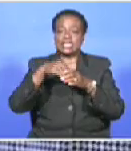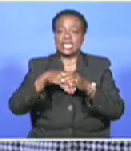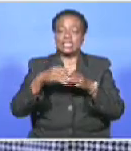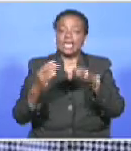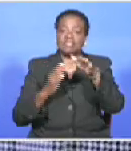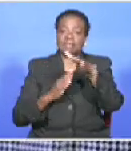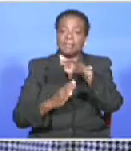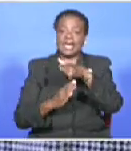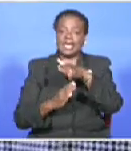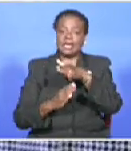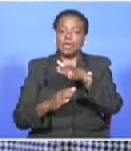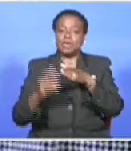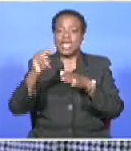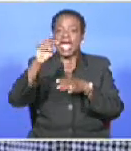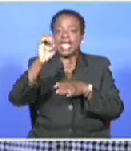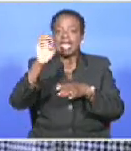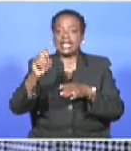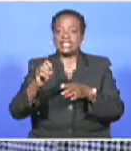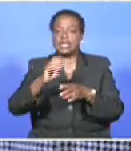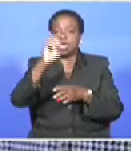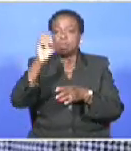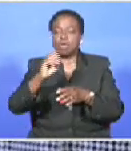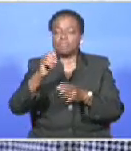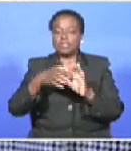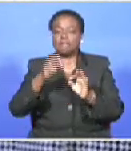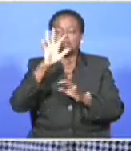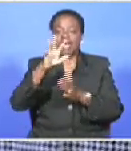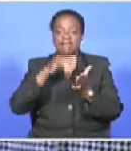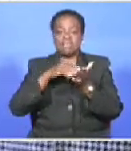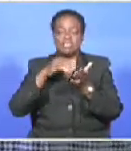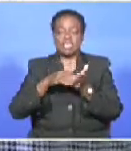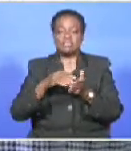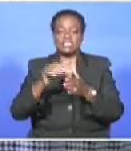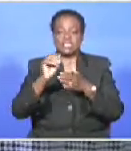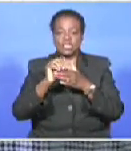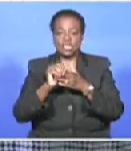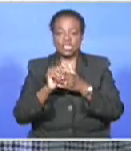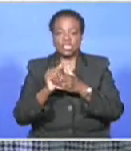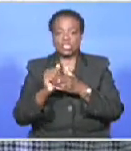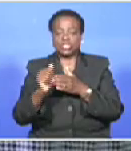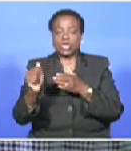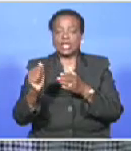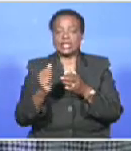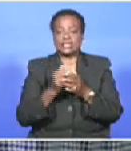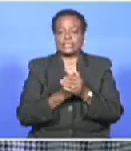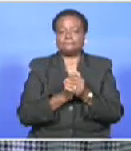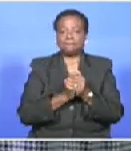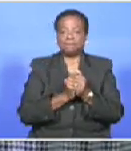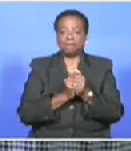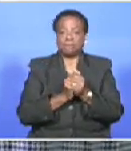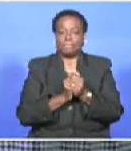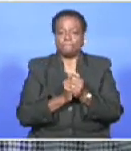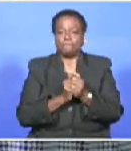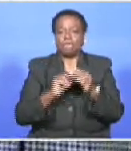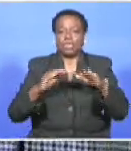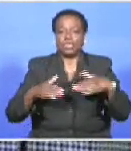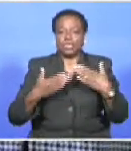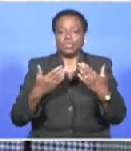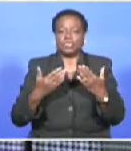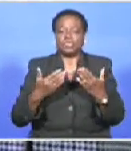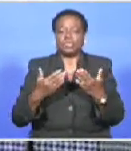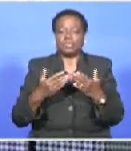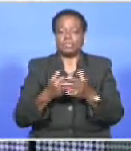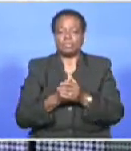$5,000. The top prize is for an essay competition that tackled the topic of youth entrepreneurs advancing themselves and their country were